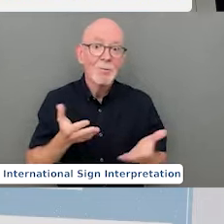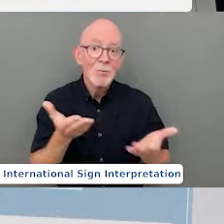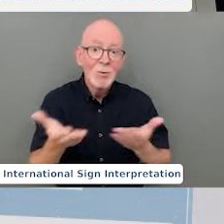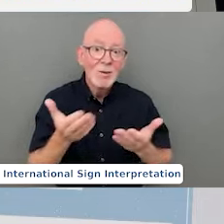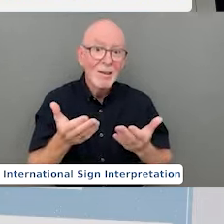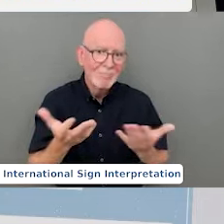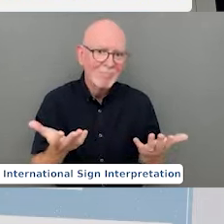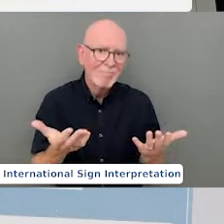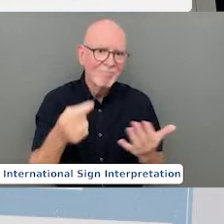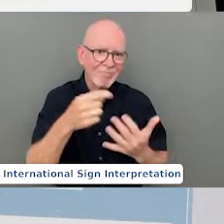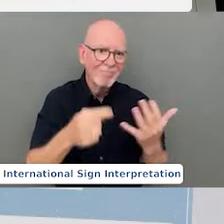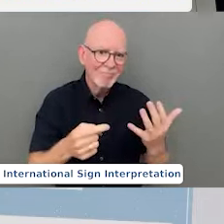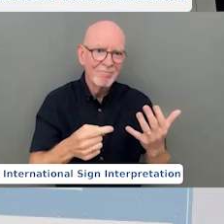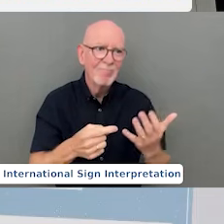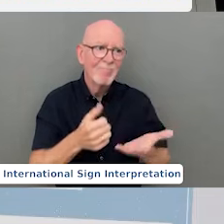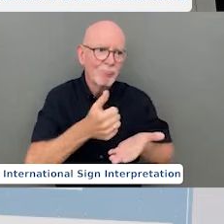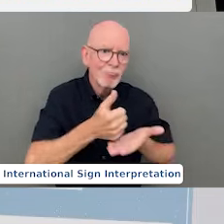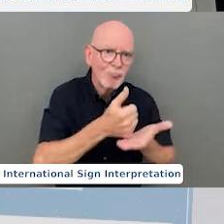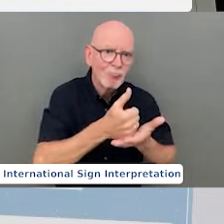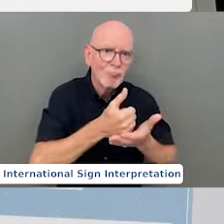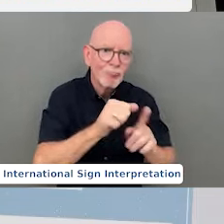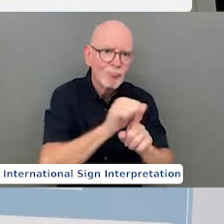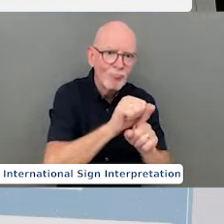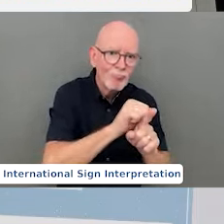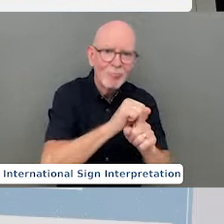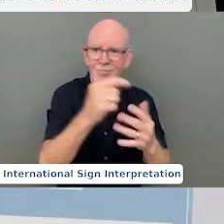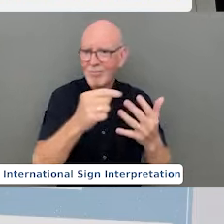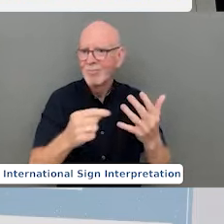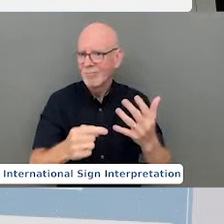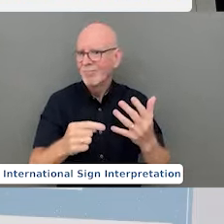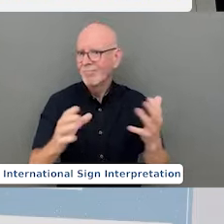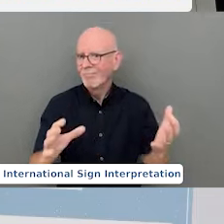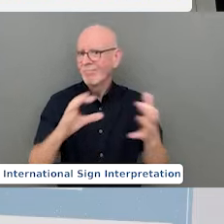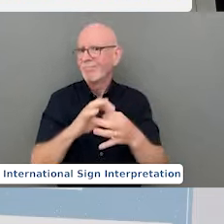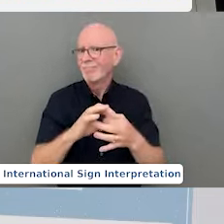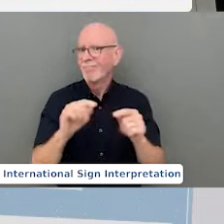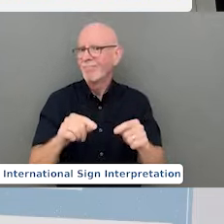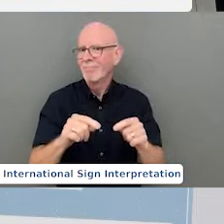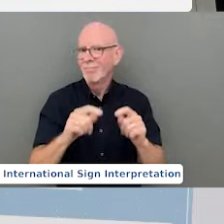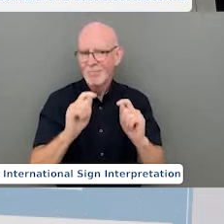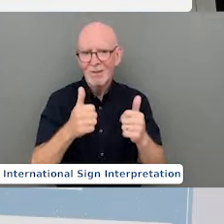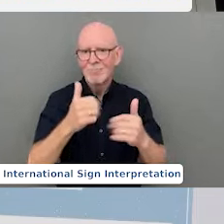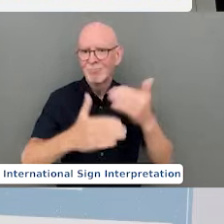a people with disabilities, they can earn these services. Like